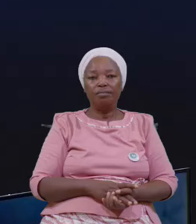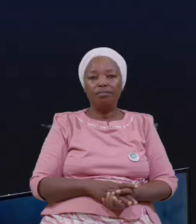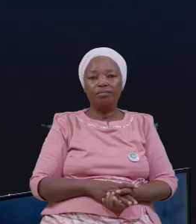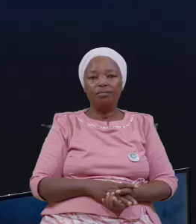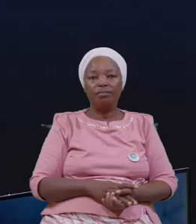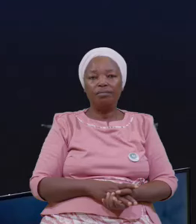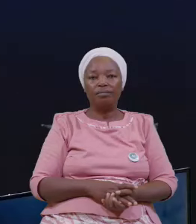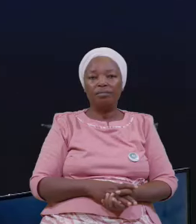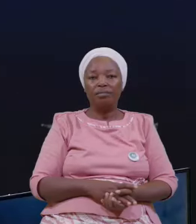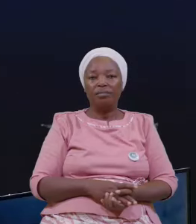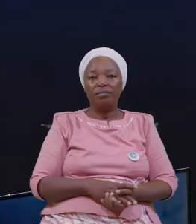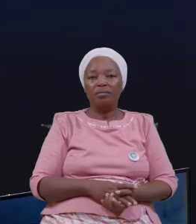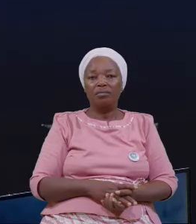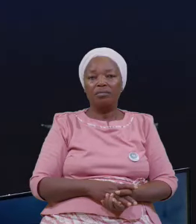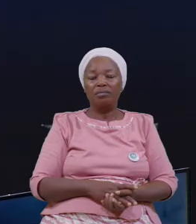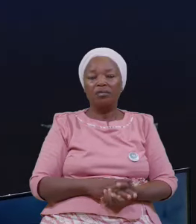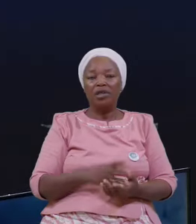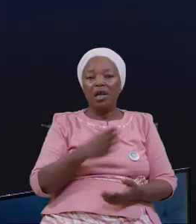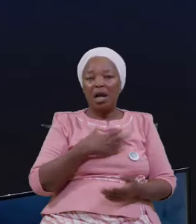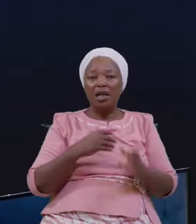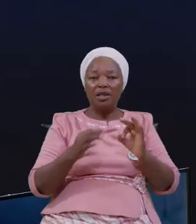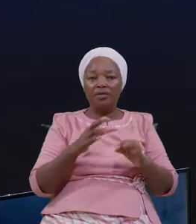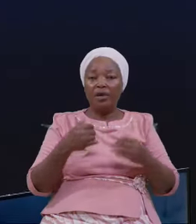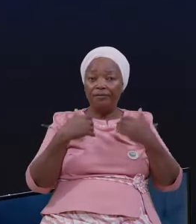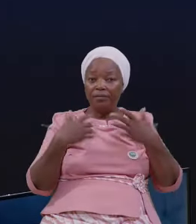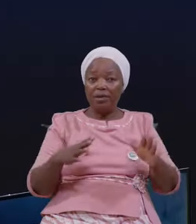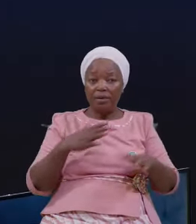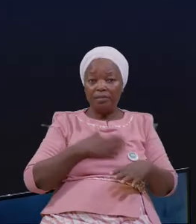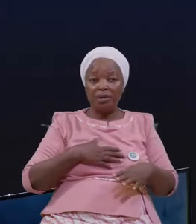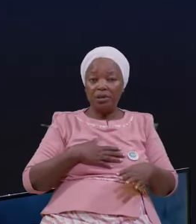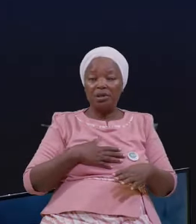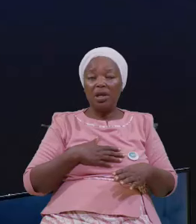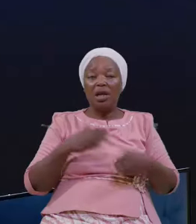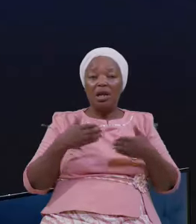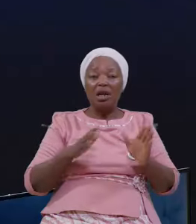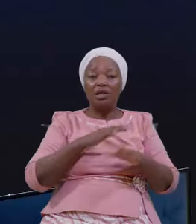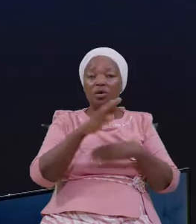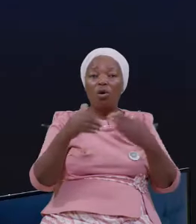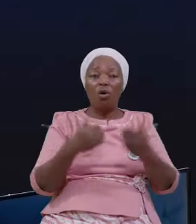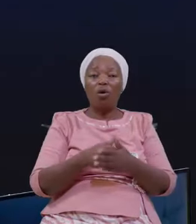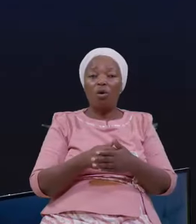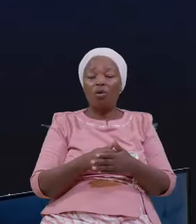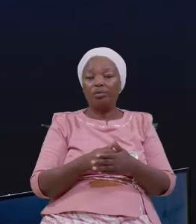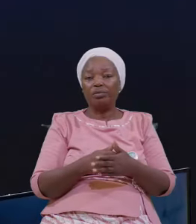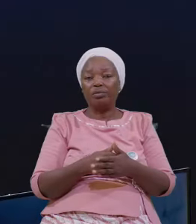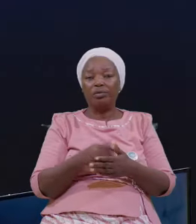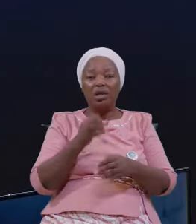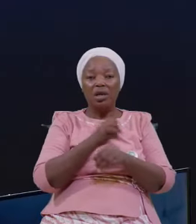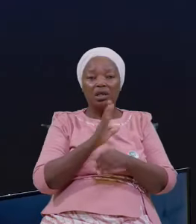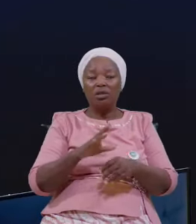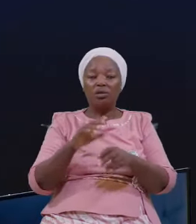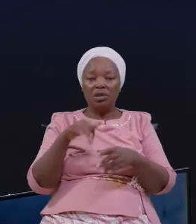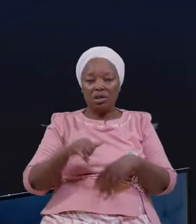true, move all the counselors, move them to other sessions to give helping hand.